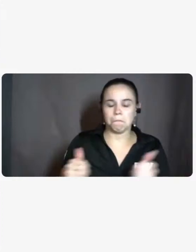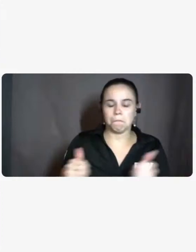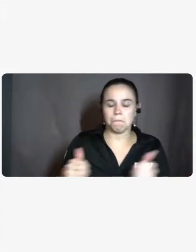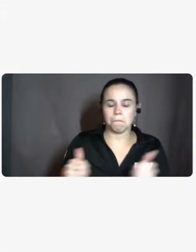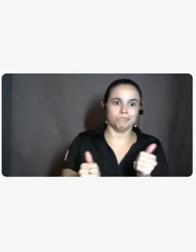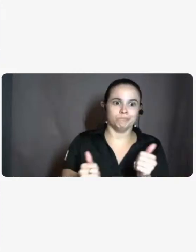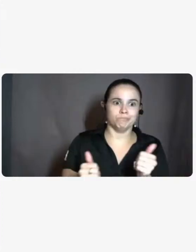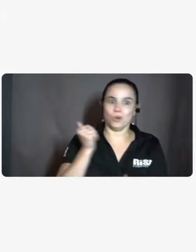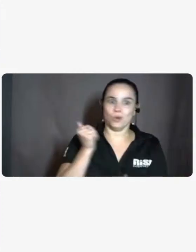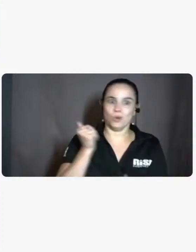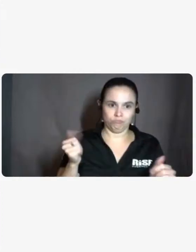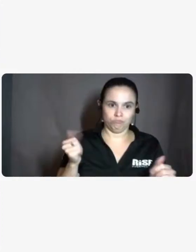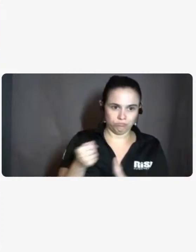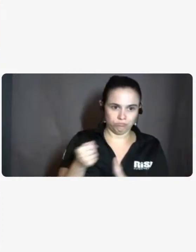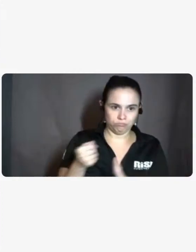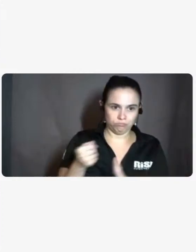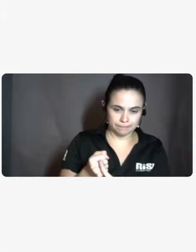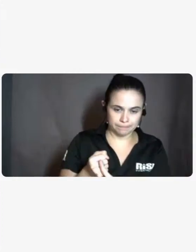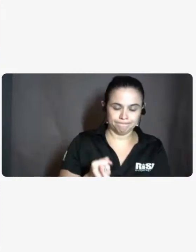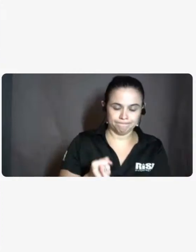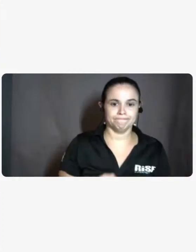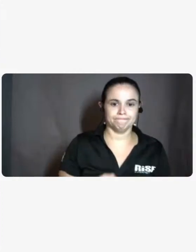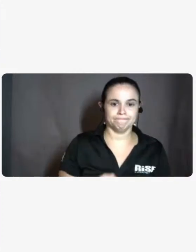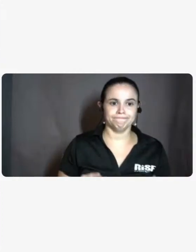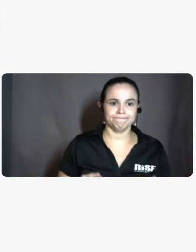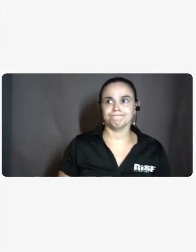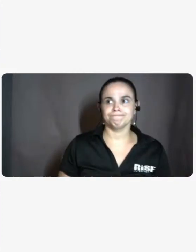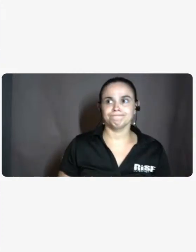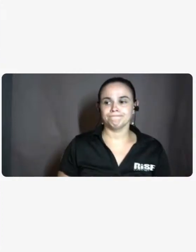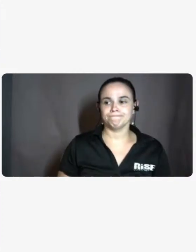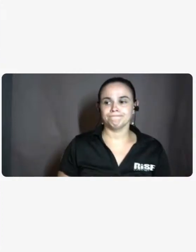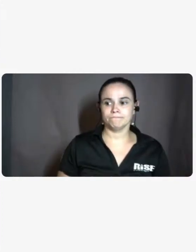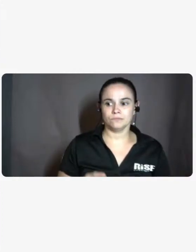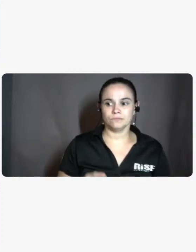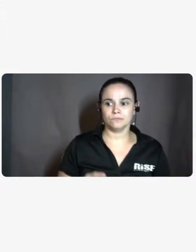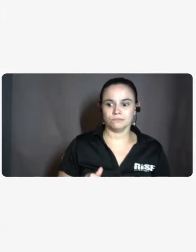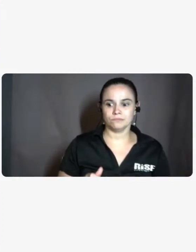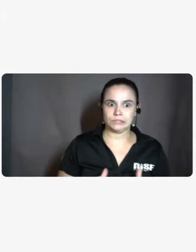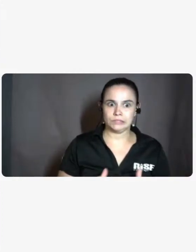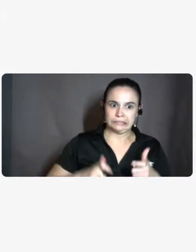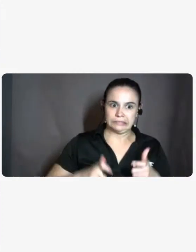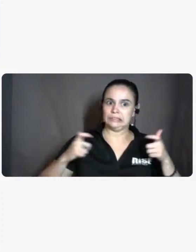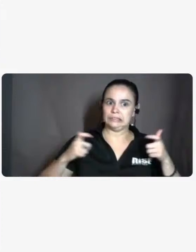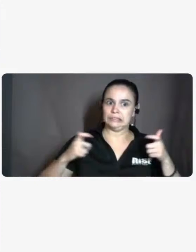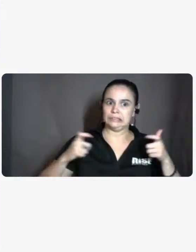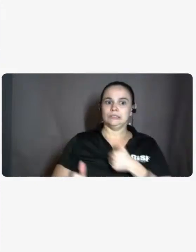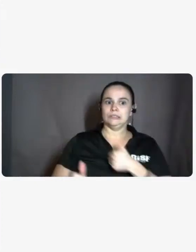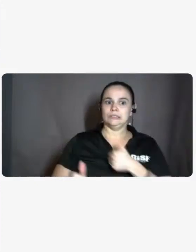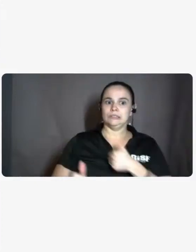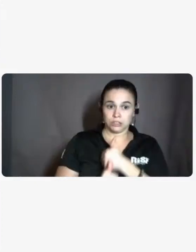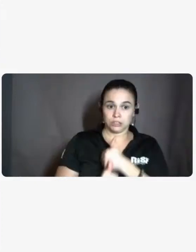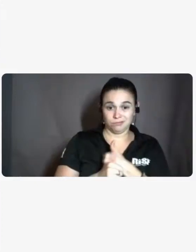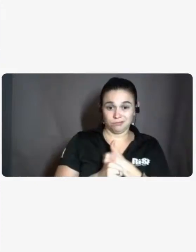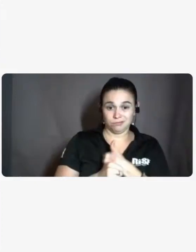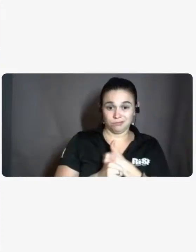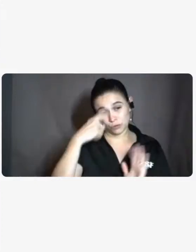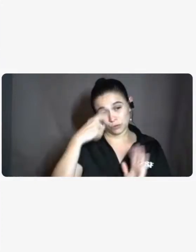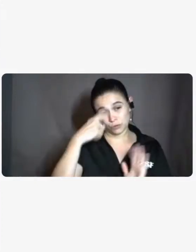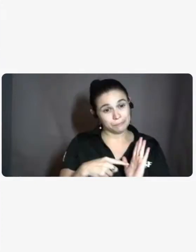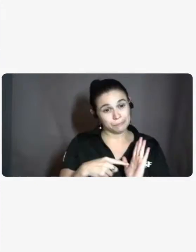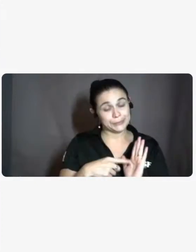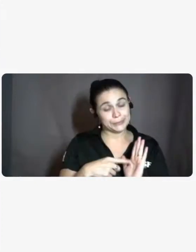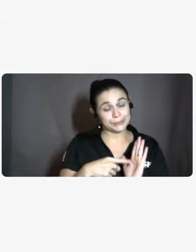of potential risk, including the increase with regards to